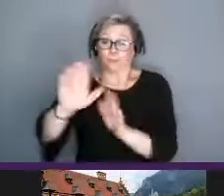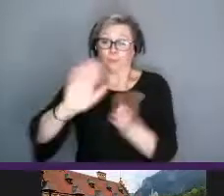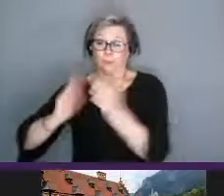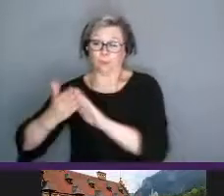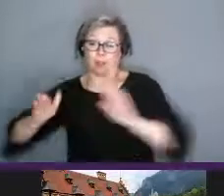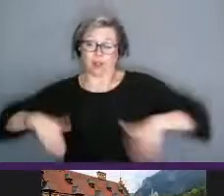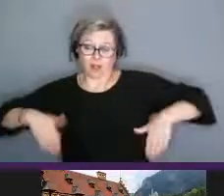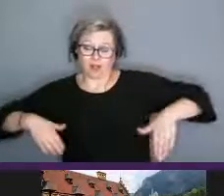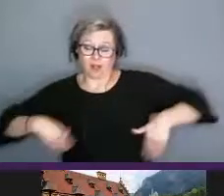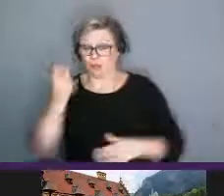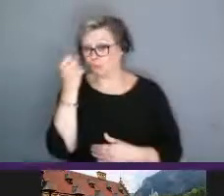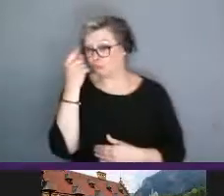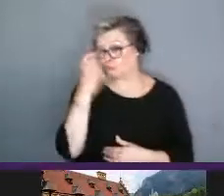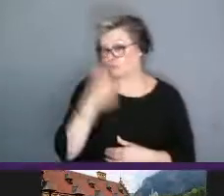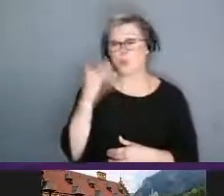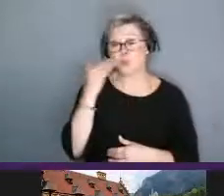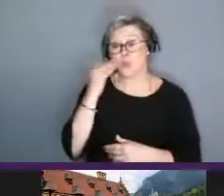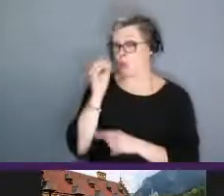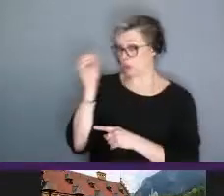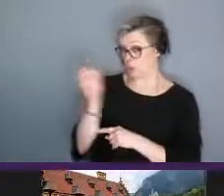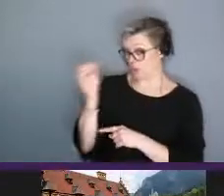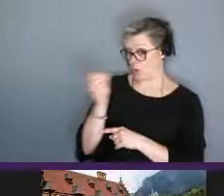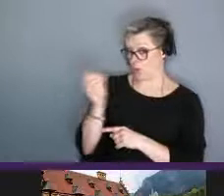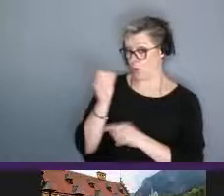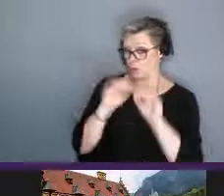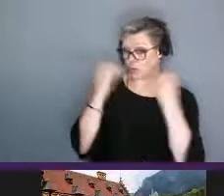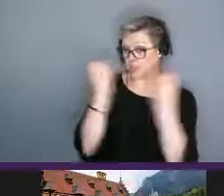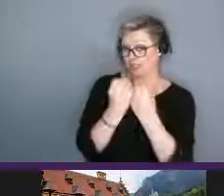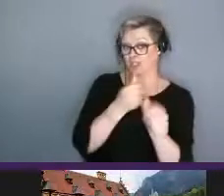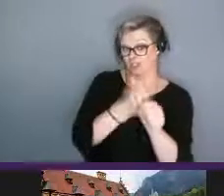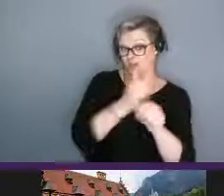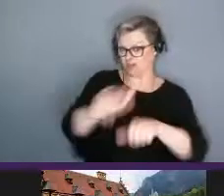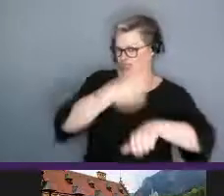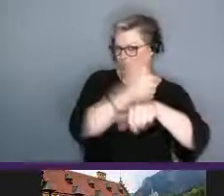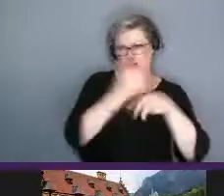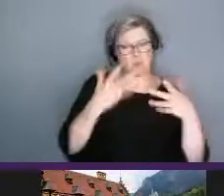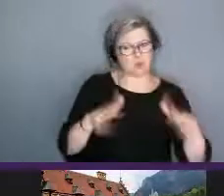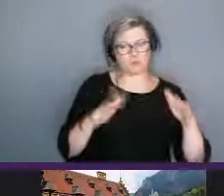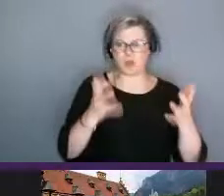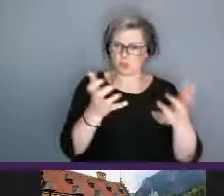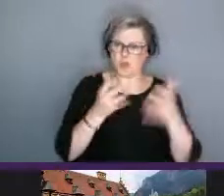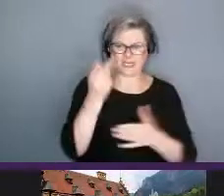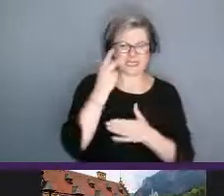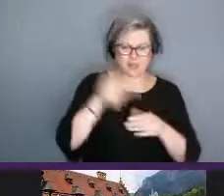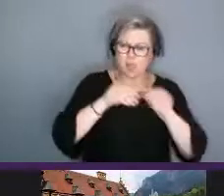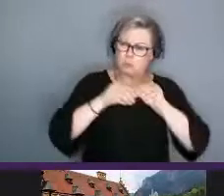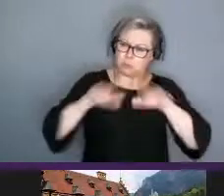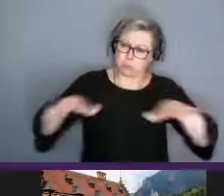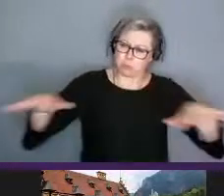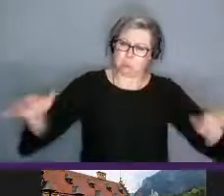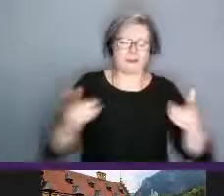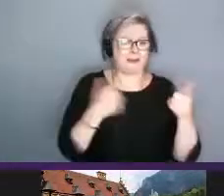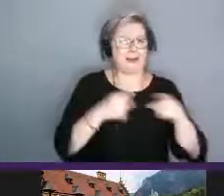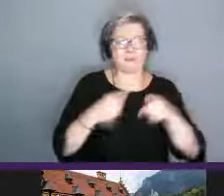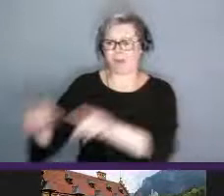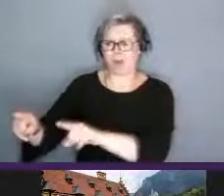that there is an Ontario-wide organization that wants to see that happening more and more, and they would be